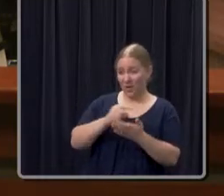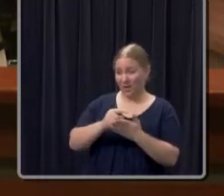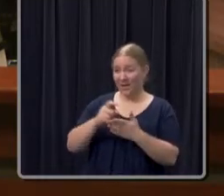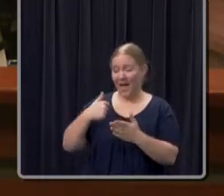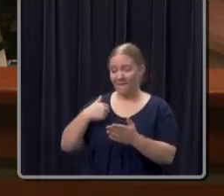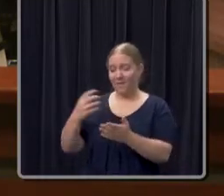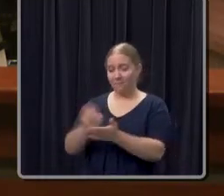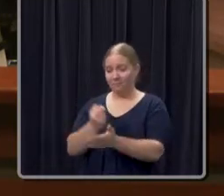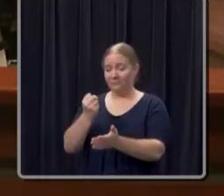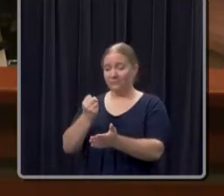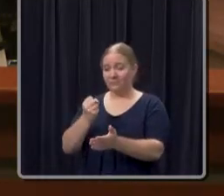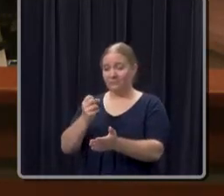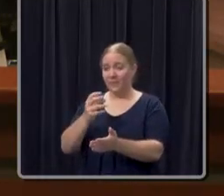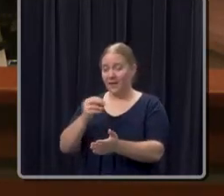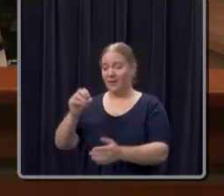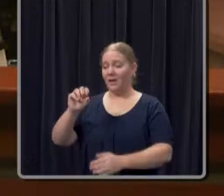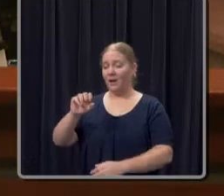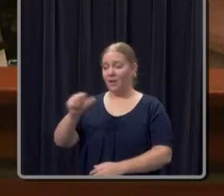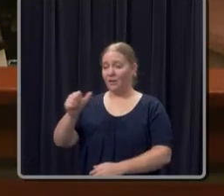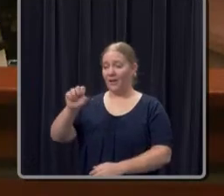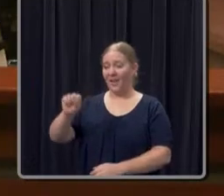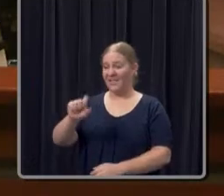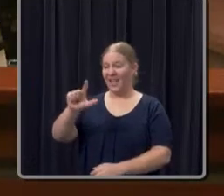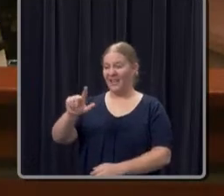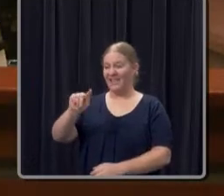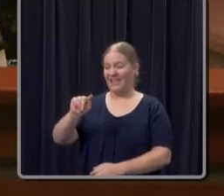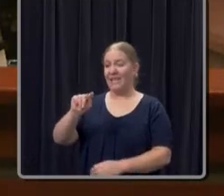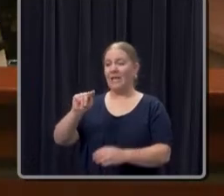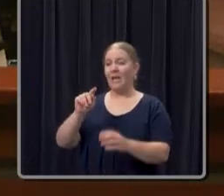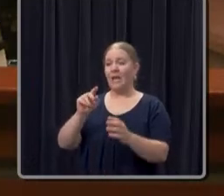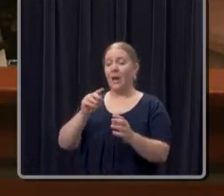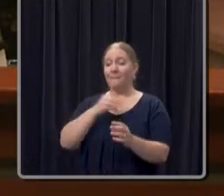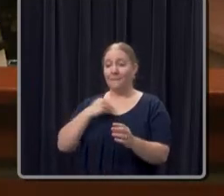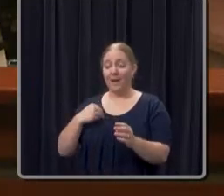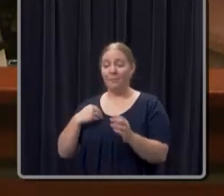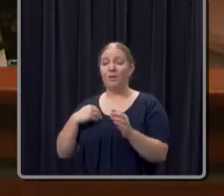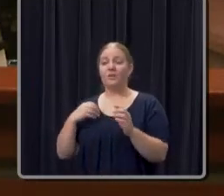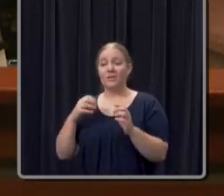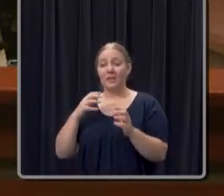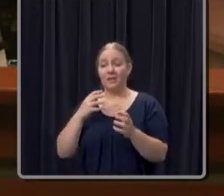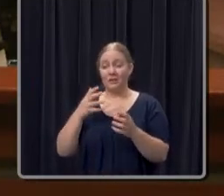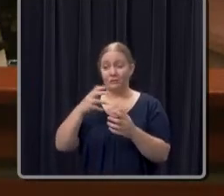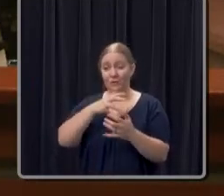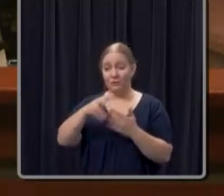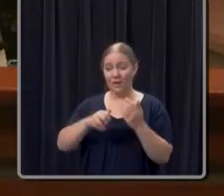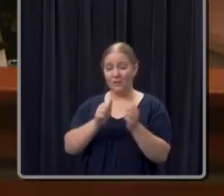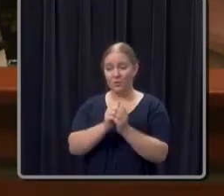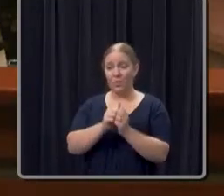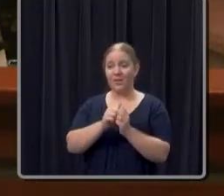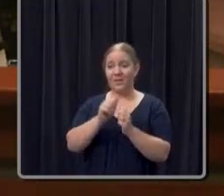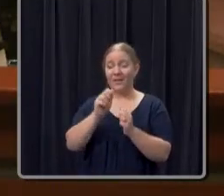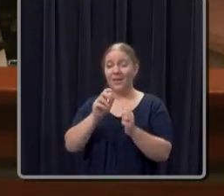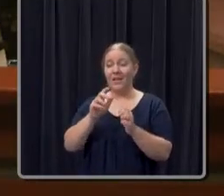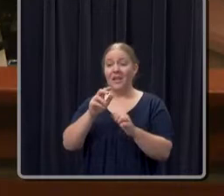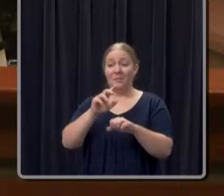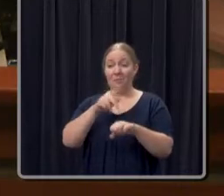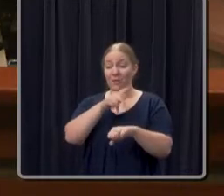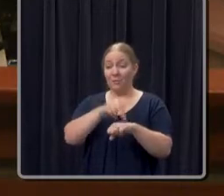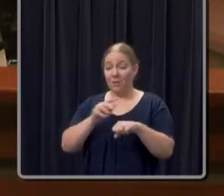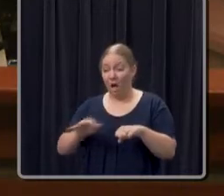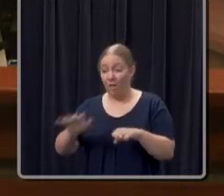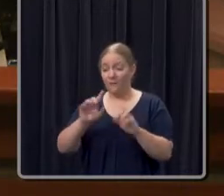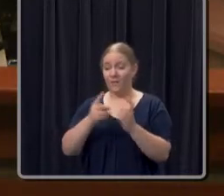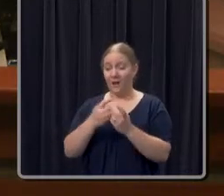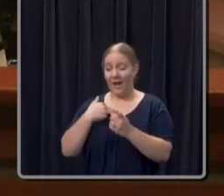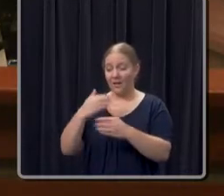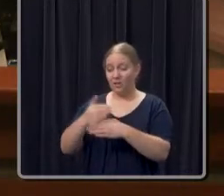have the opportunity and other SLT members to interact with all of our administrators from across the districts or the district, and I had them share